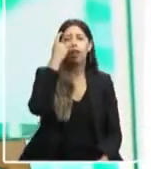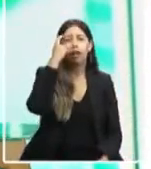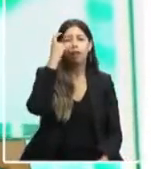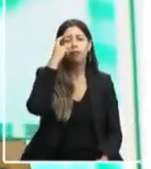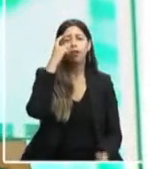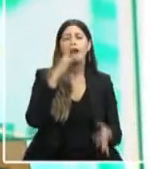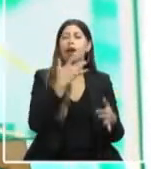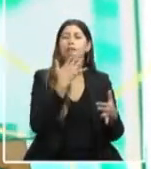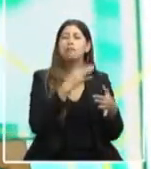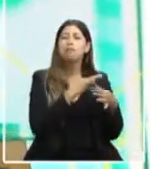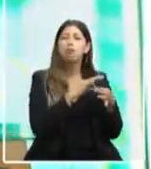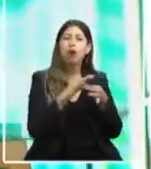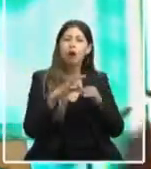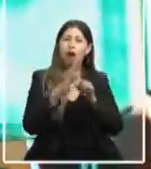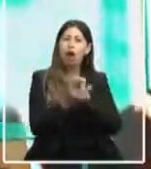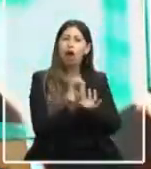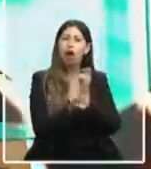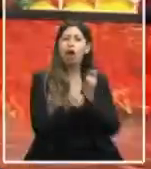has such a huge blind spot?